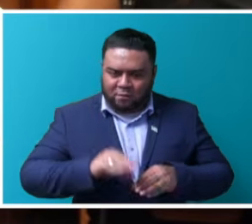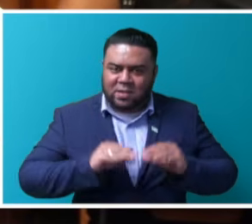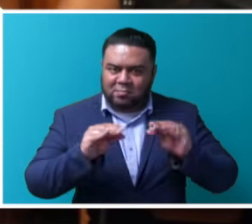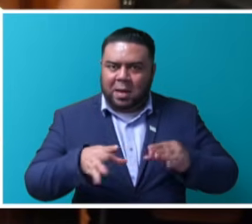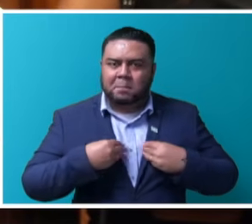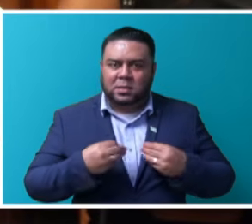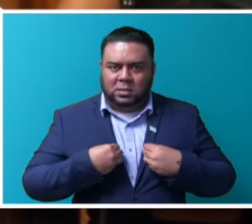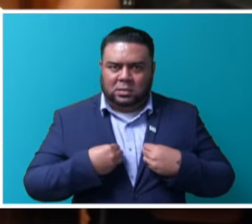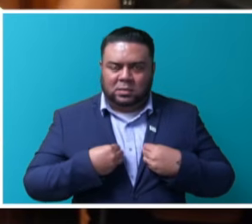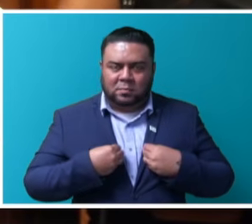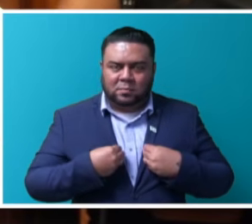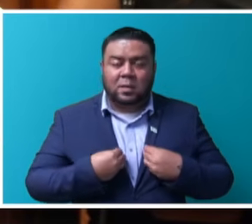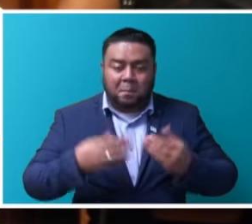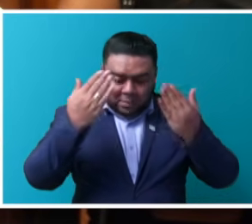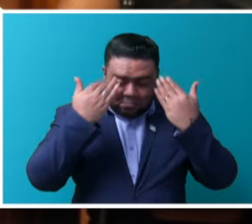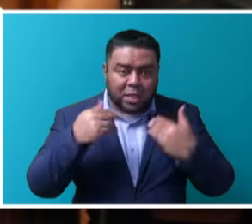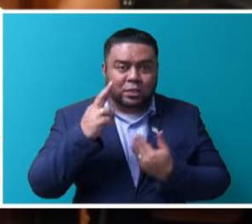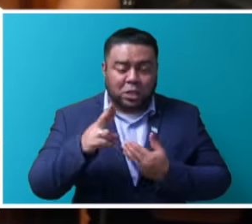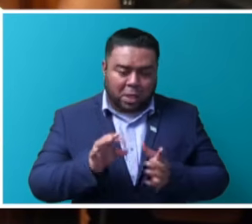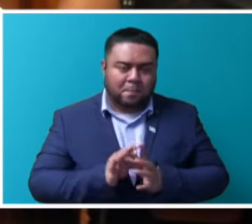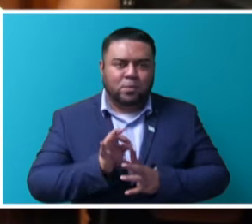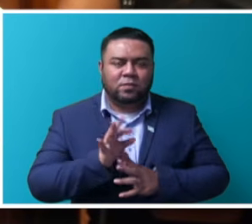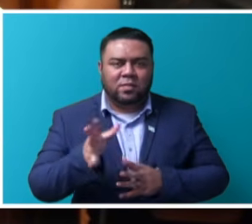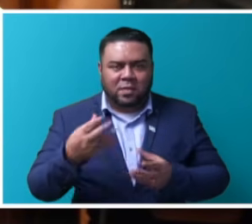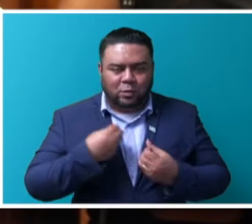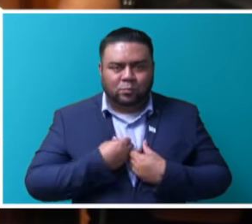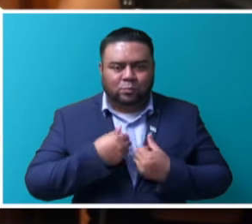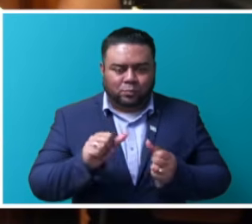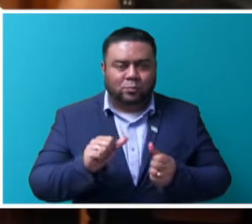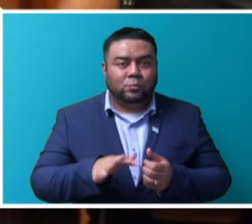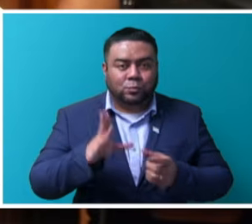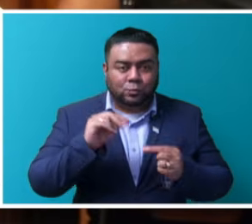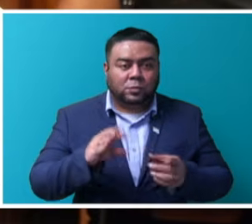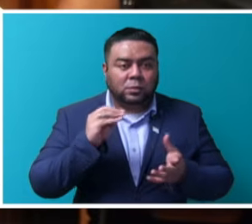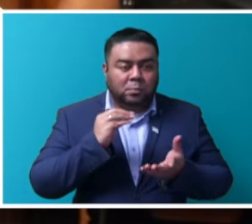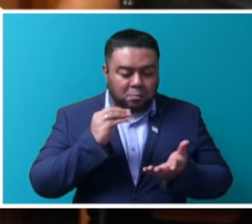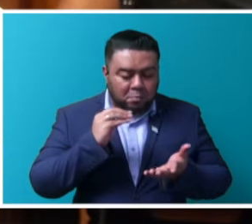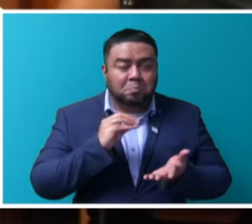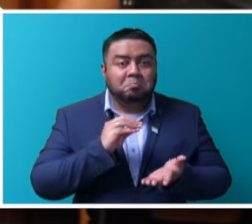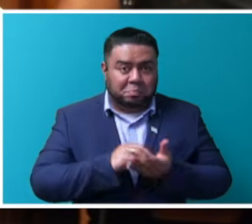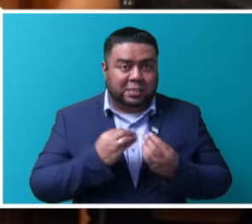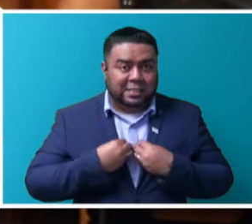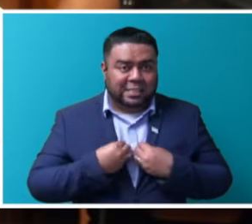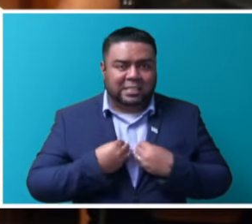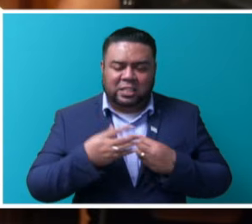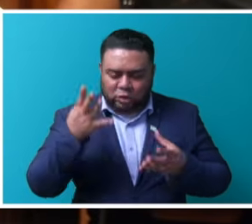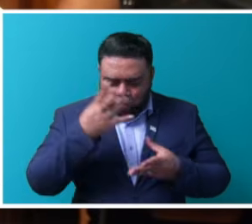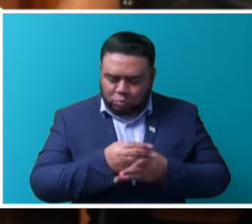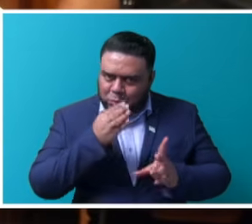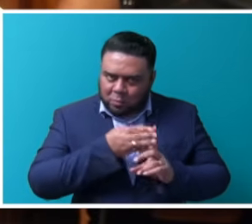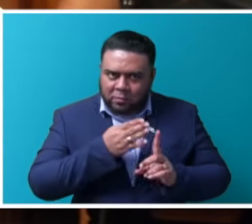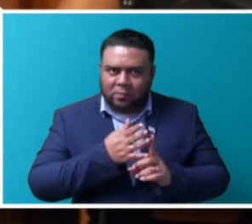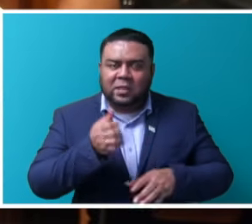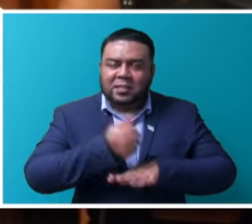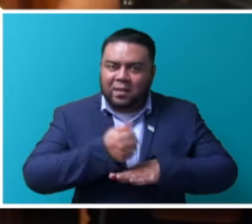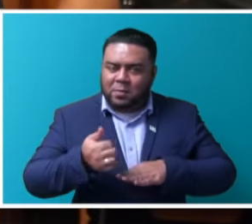businesses. Mr. Speaker said improving the ease of doing business remains a central pillar of this government strategy to boost private